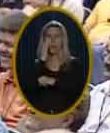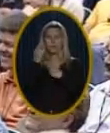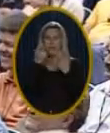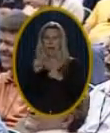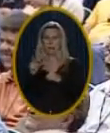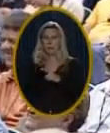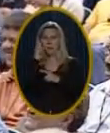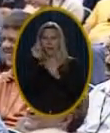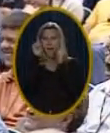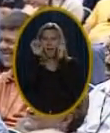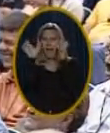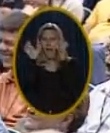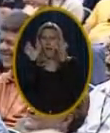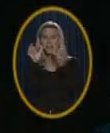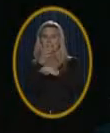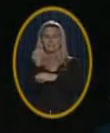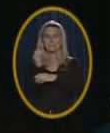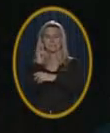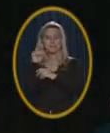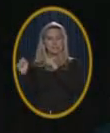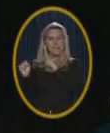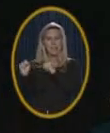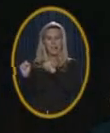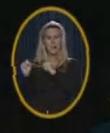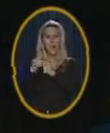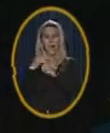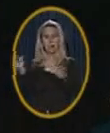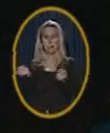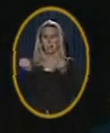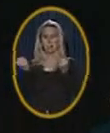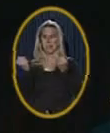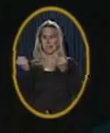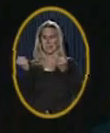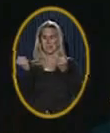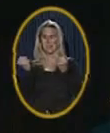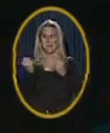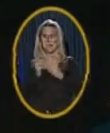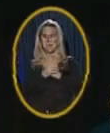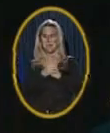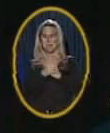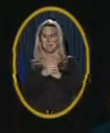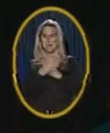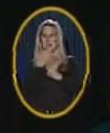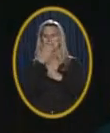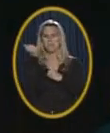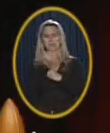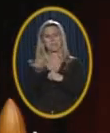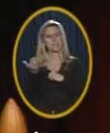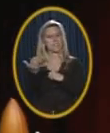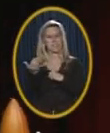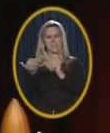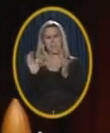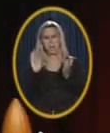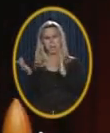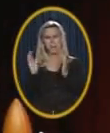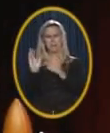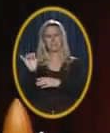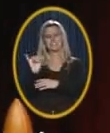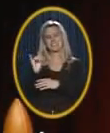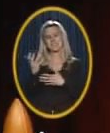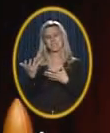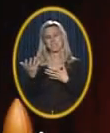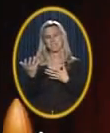that big, and I was sort of holding on. And it's best thing I can liken it to. It's a little bit